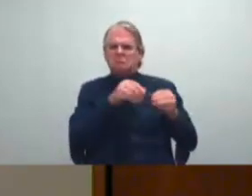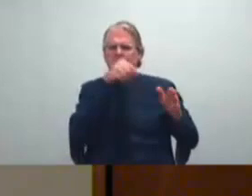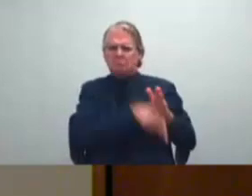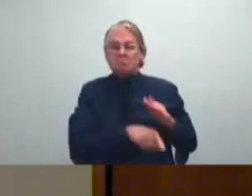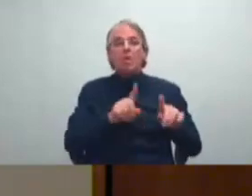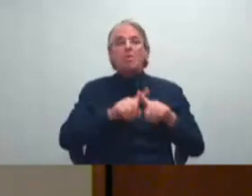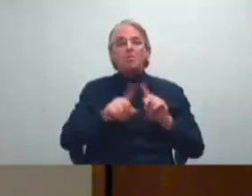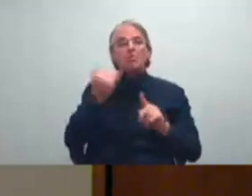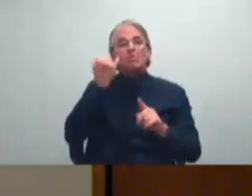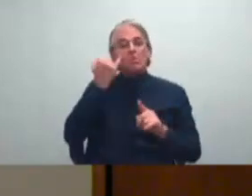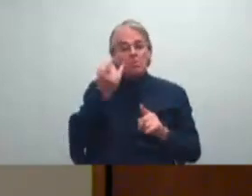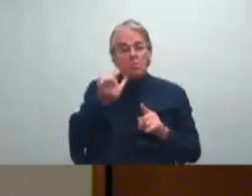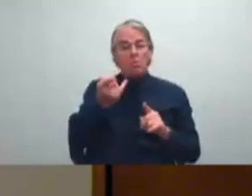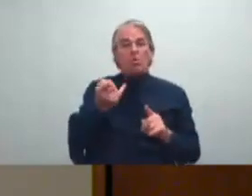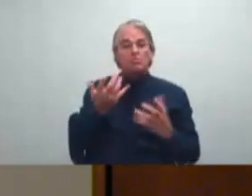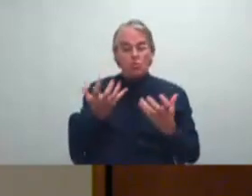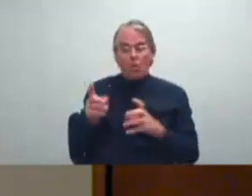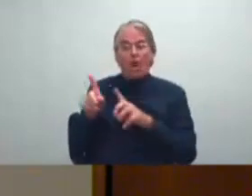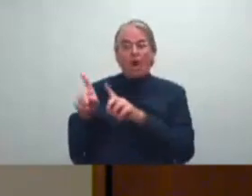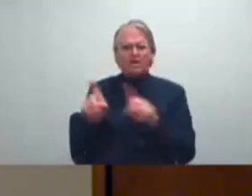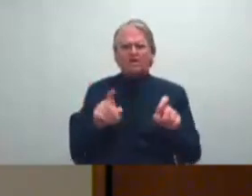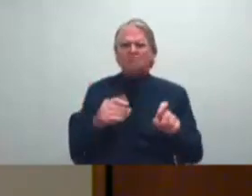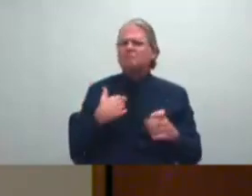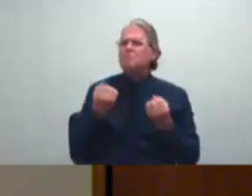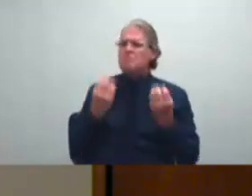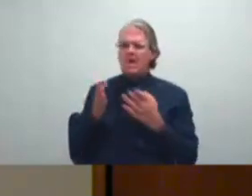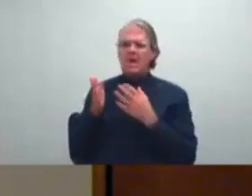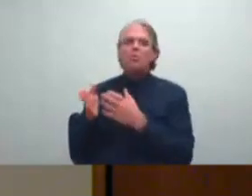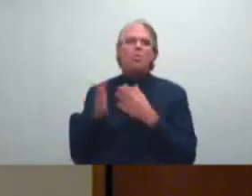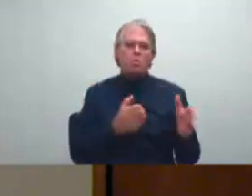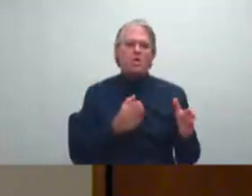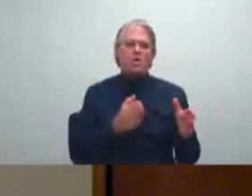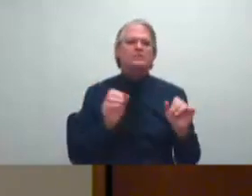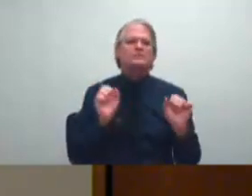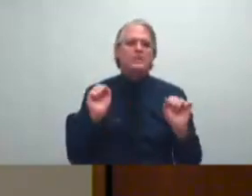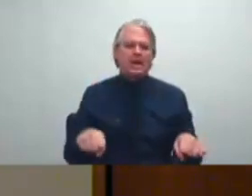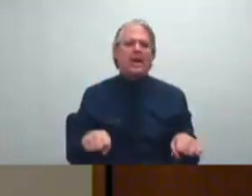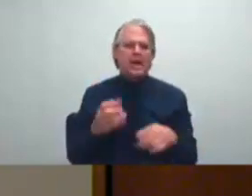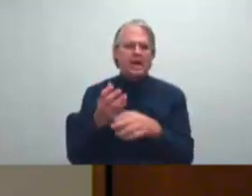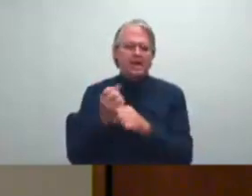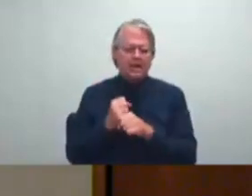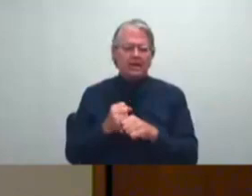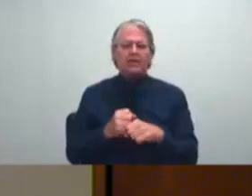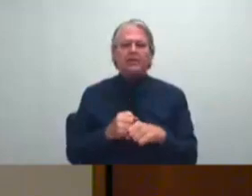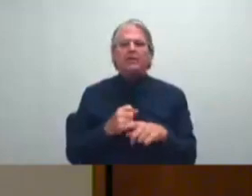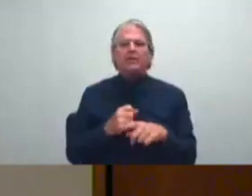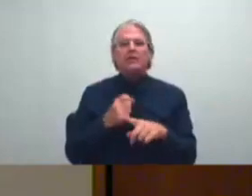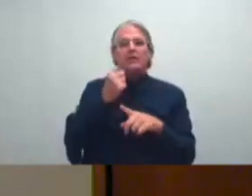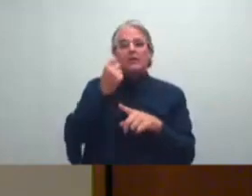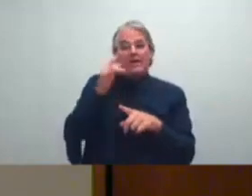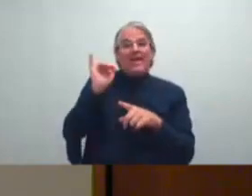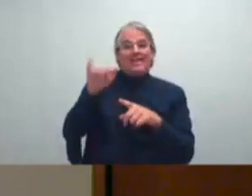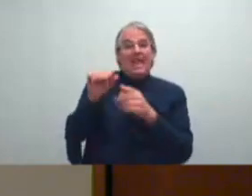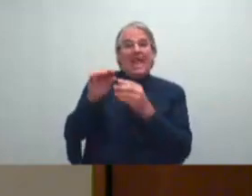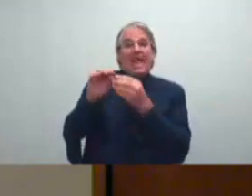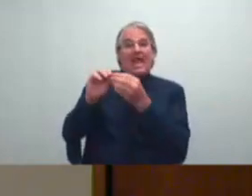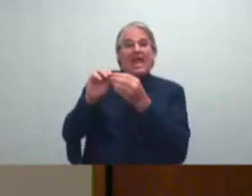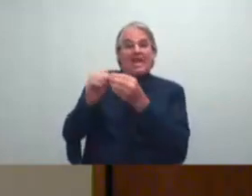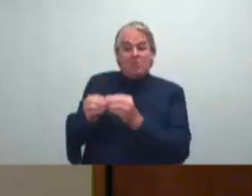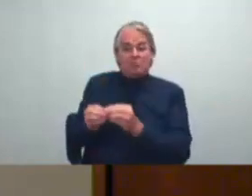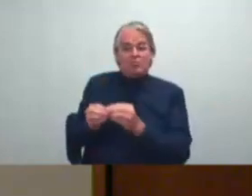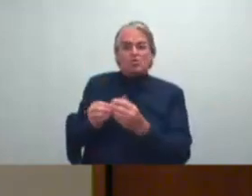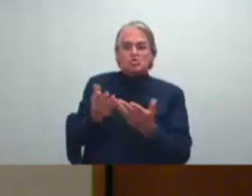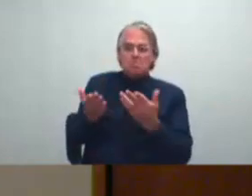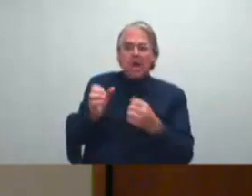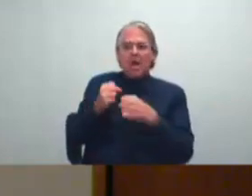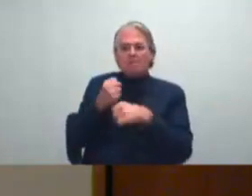plenty of mechanisms to do so. Just because those are metrics that feed into this meter doesn't mean to shy away from that. We definitely need to know if you are